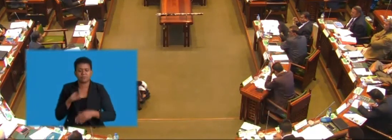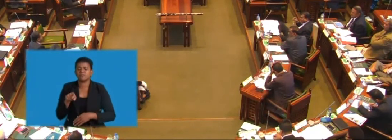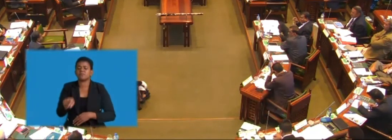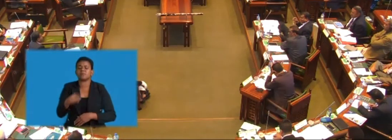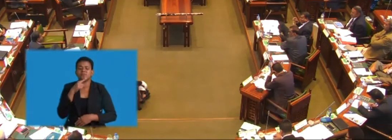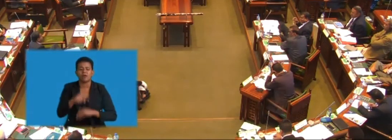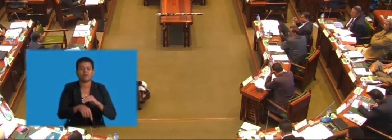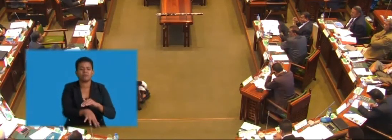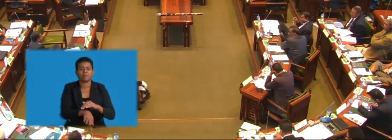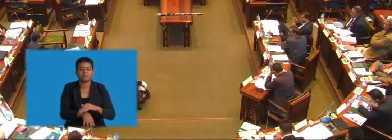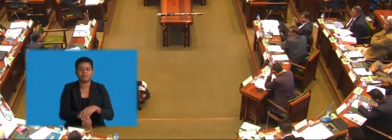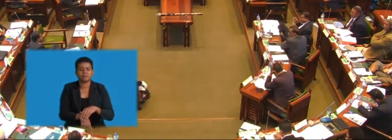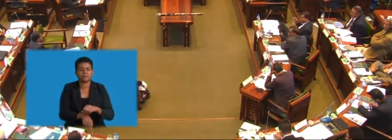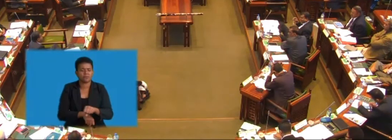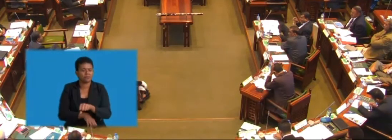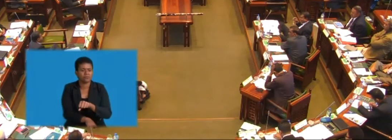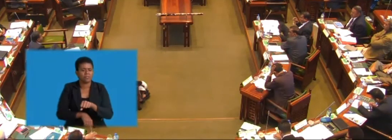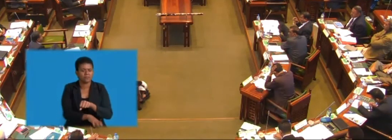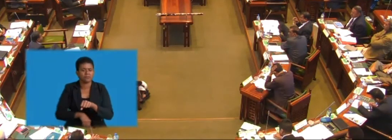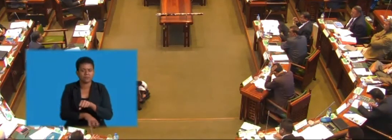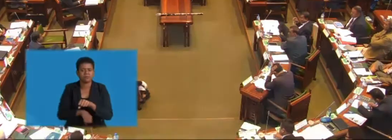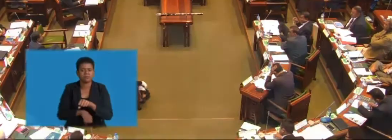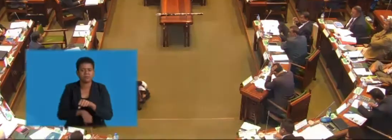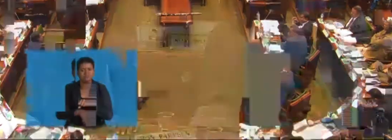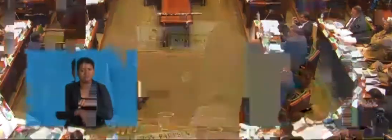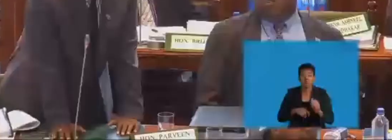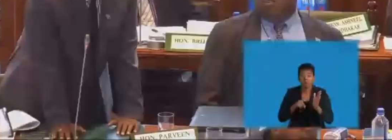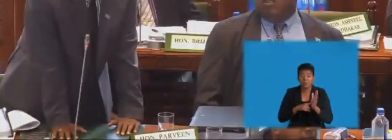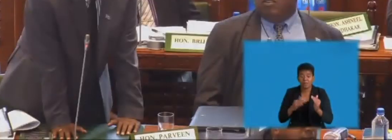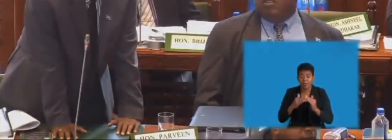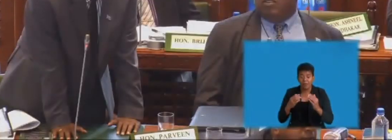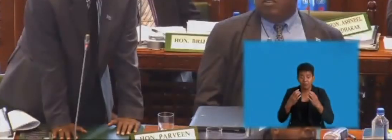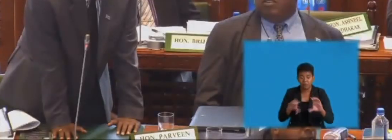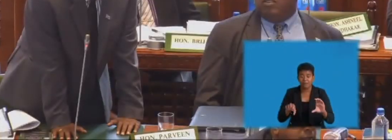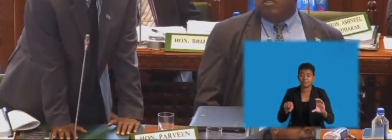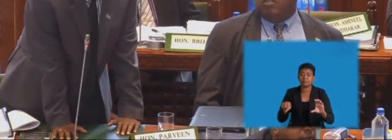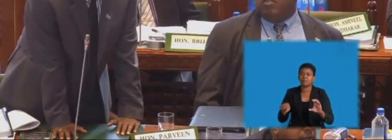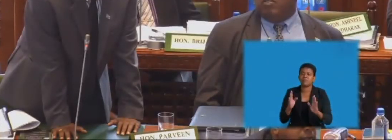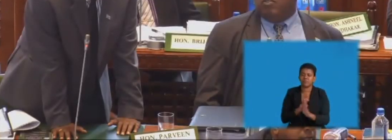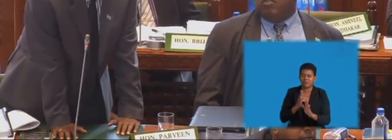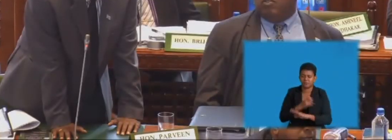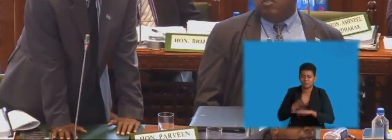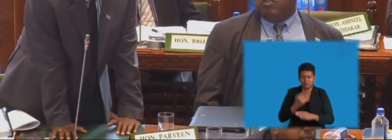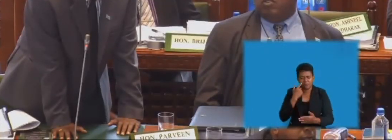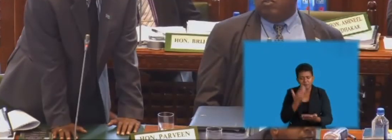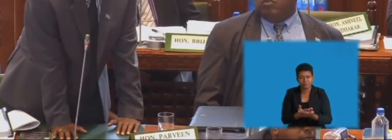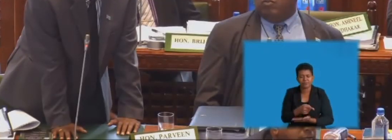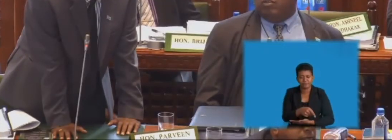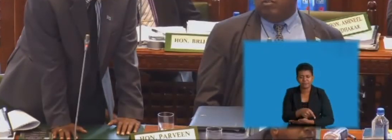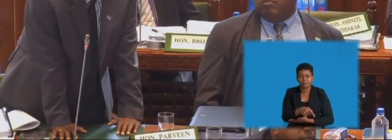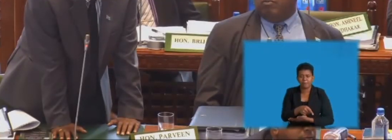City Council, Tapus and PMG. I want him to prove. If he can prove it, well and good. If not, he